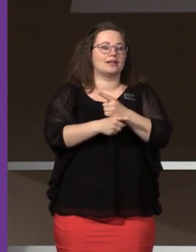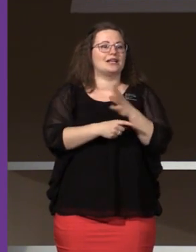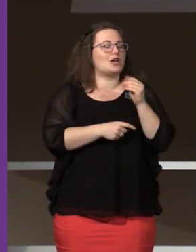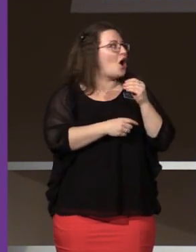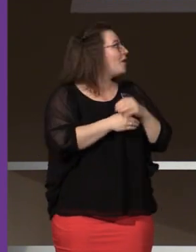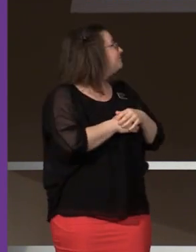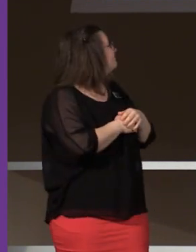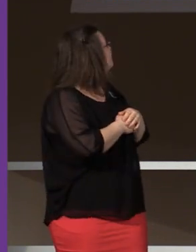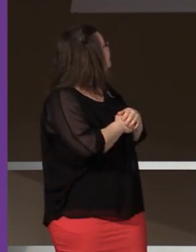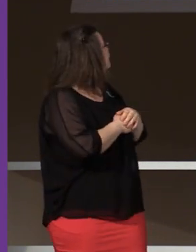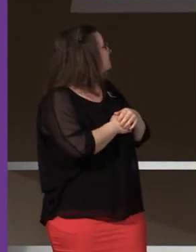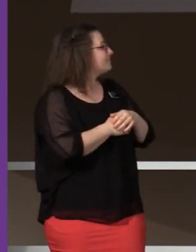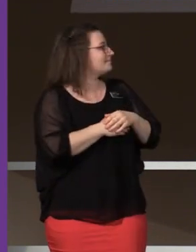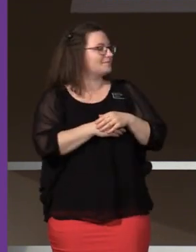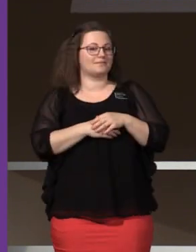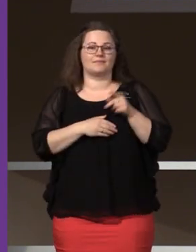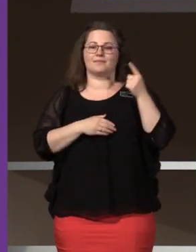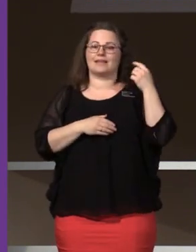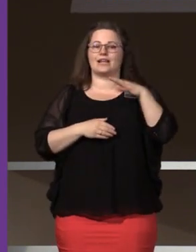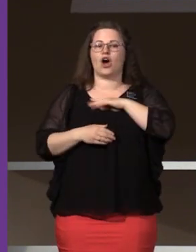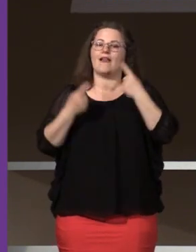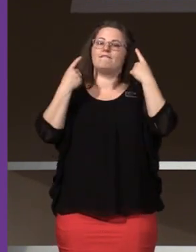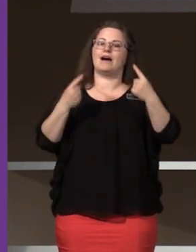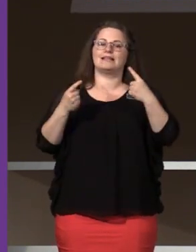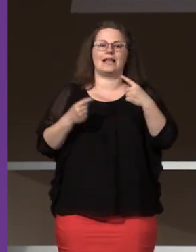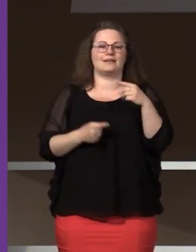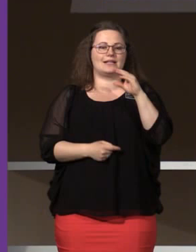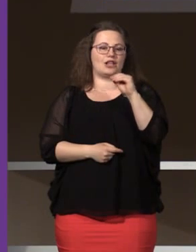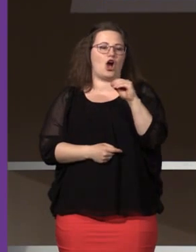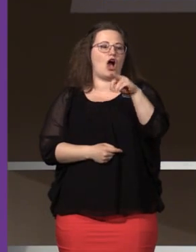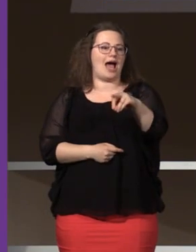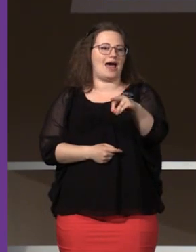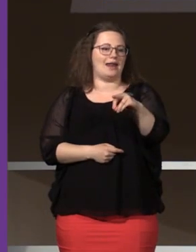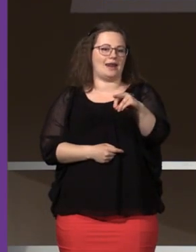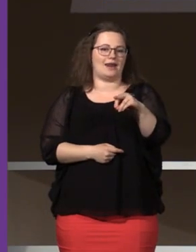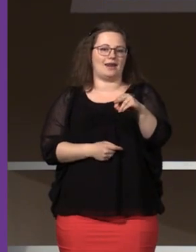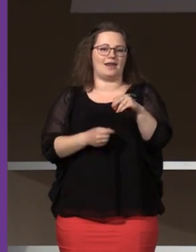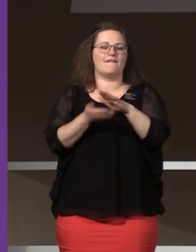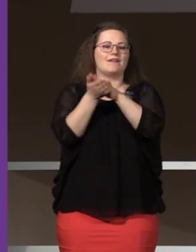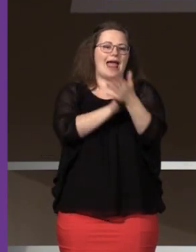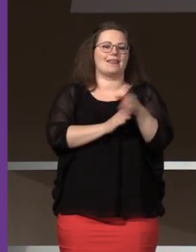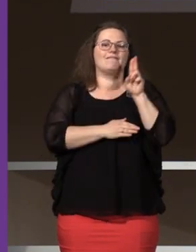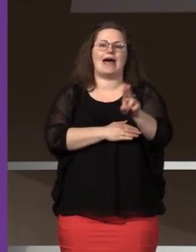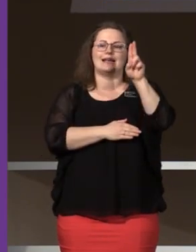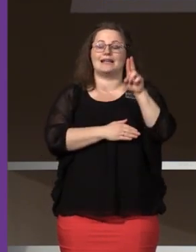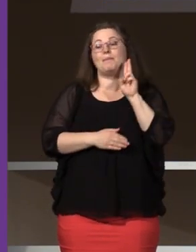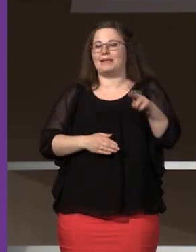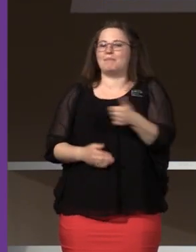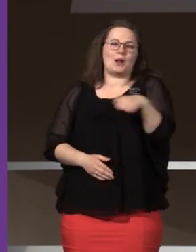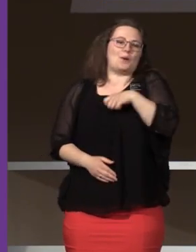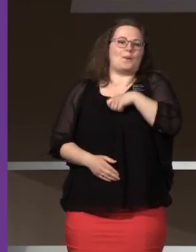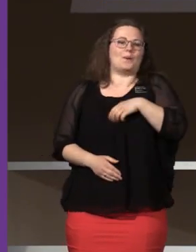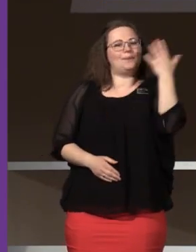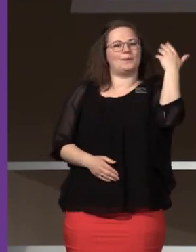quite amazing augmented reality embedded in it, in this case for purely frivolous purposes, but it could be to